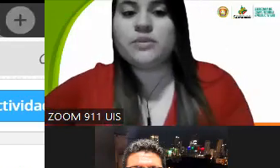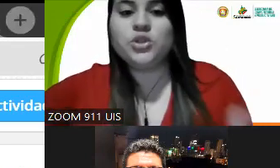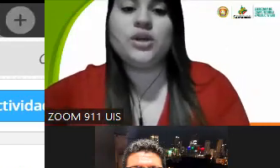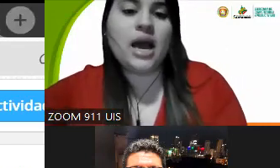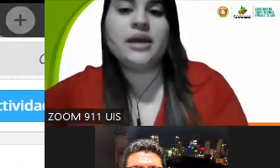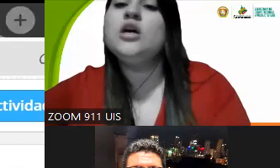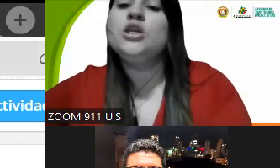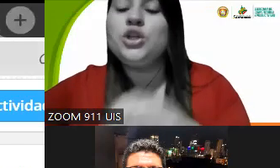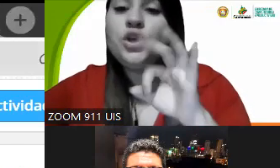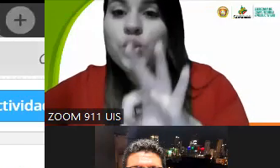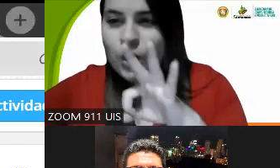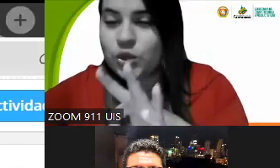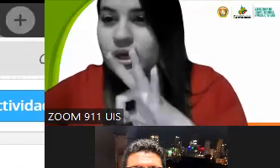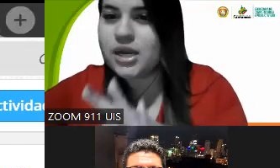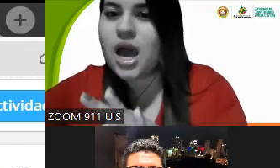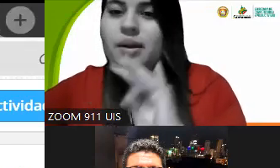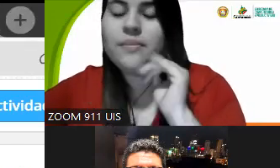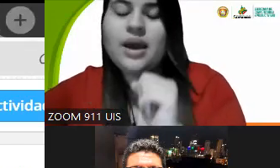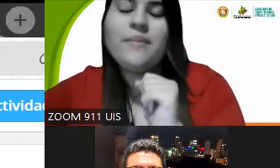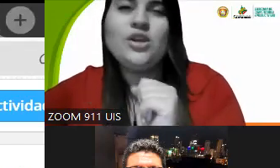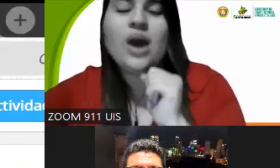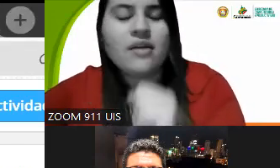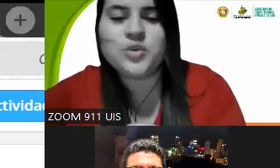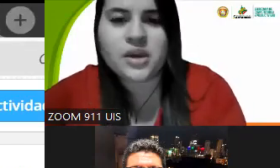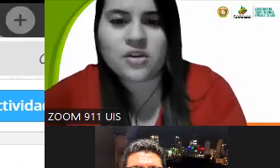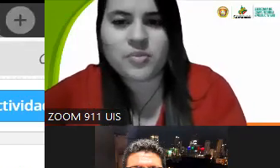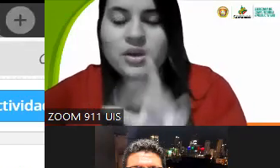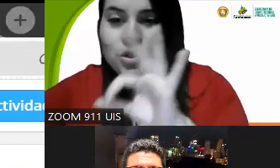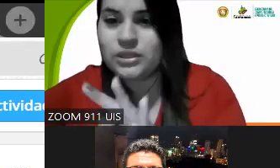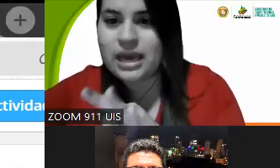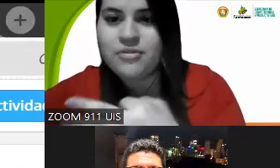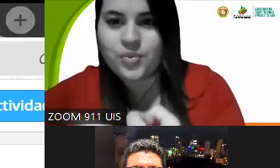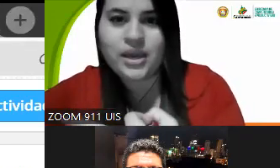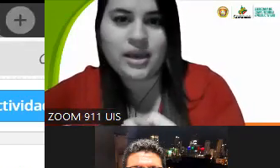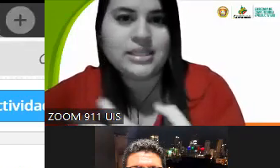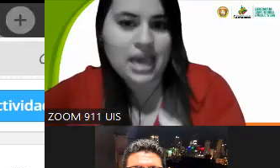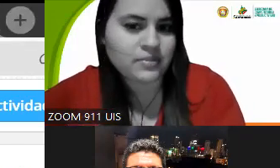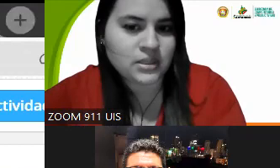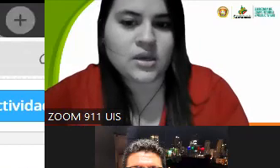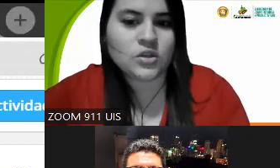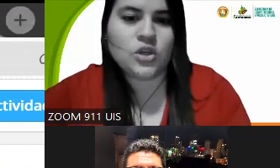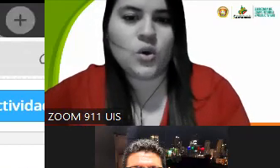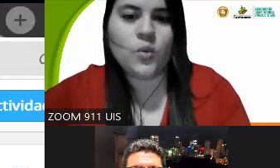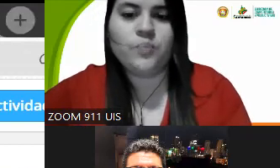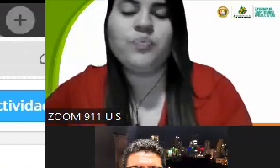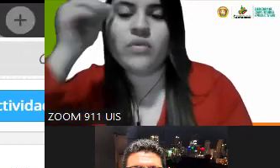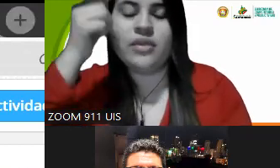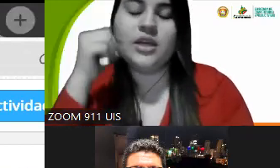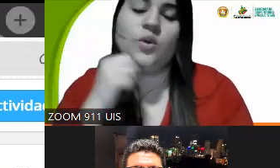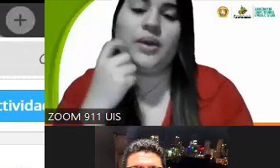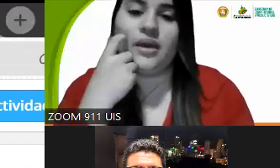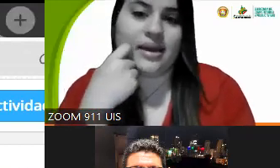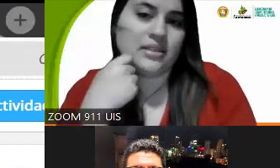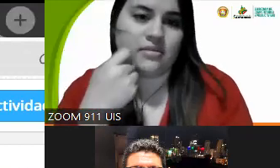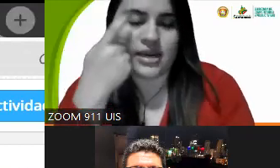cubicle, reception, aisle. So you cannot, you have to be careful because you only have 3 attempts. So